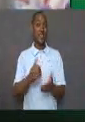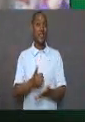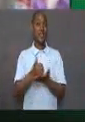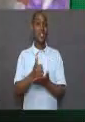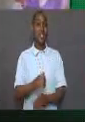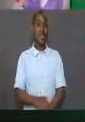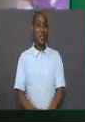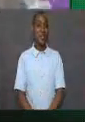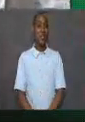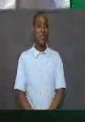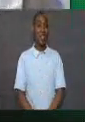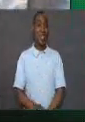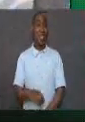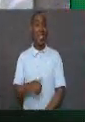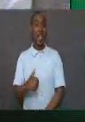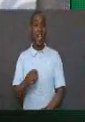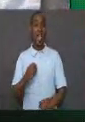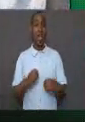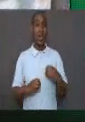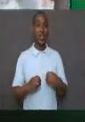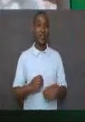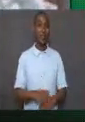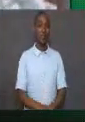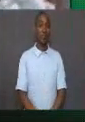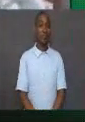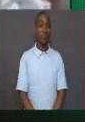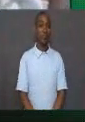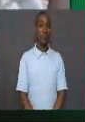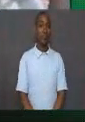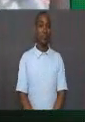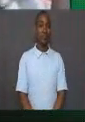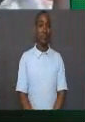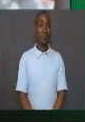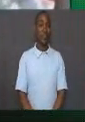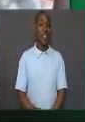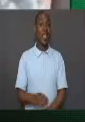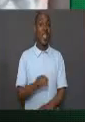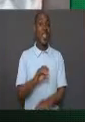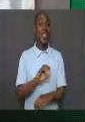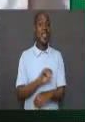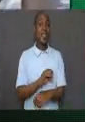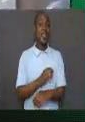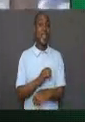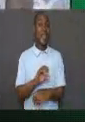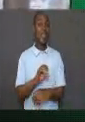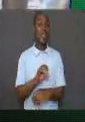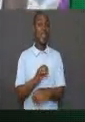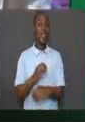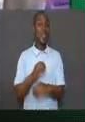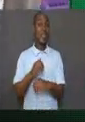cells from other organisms. If cells in the immune